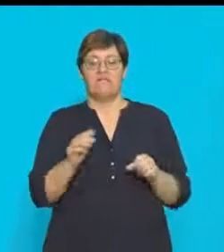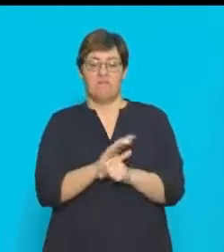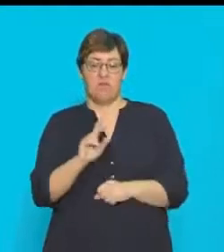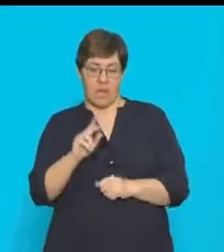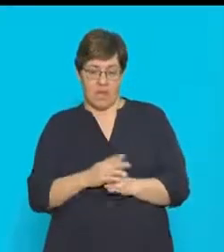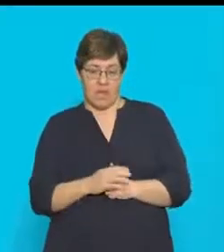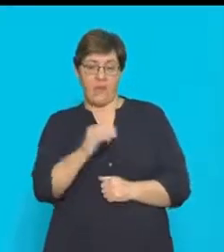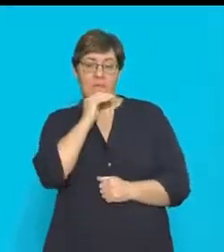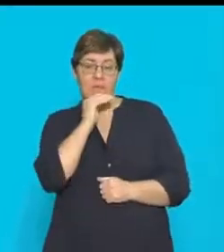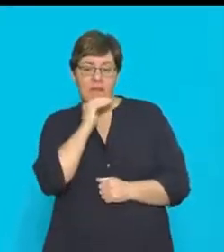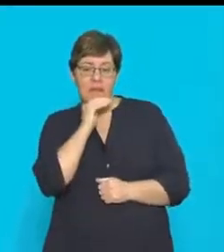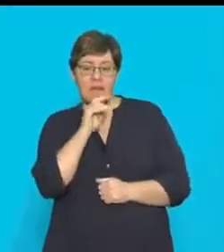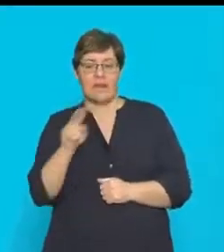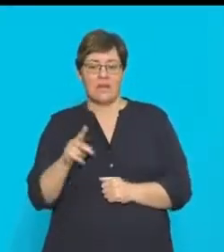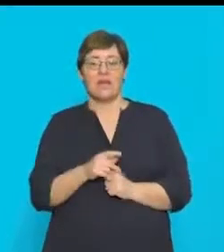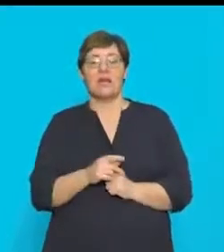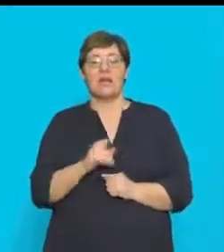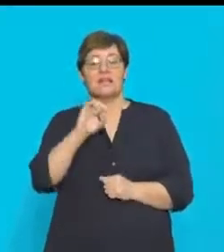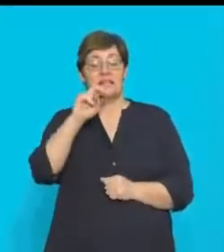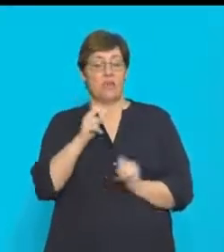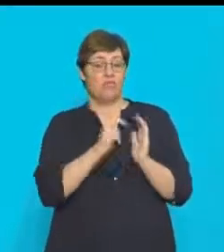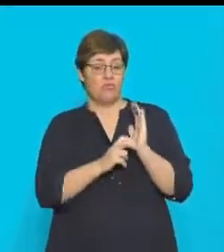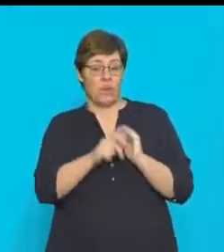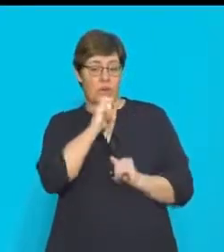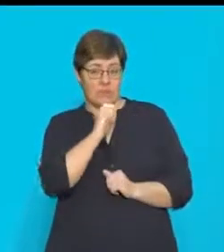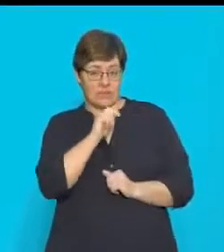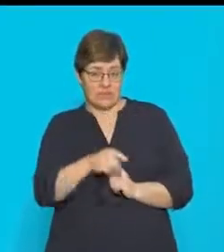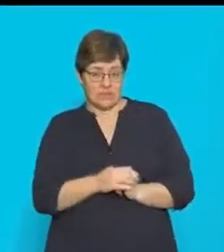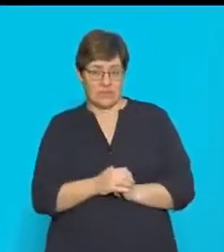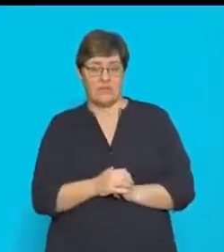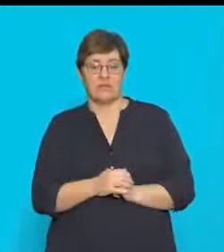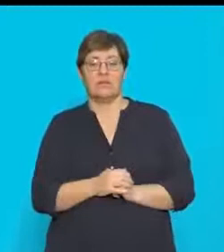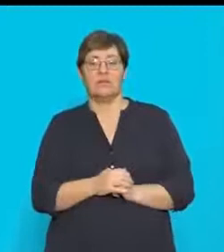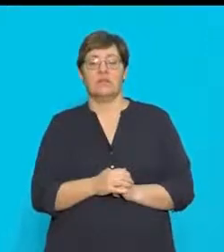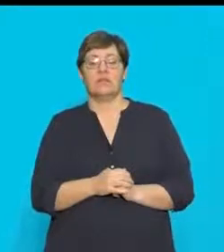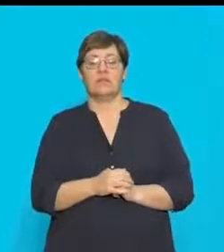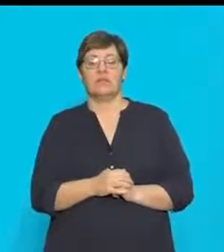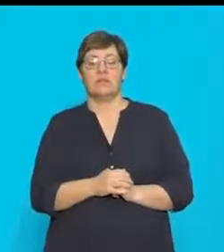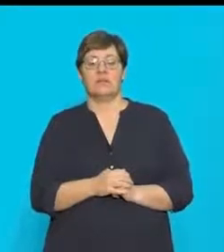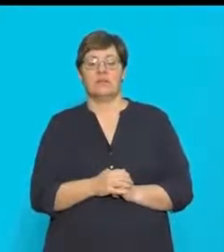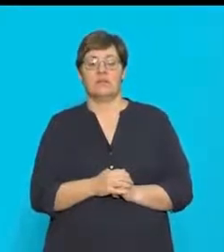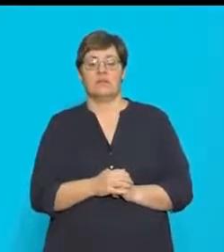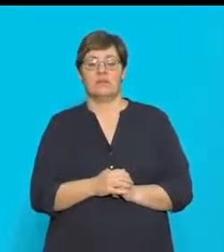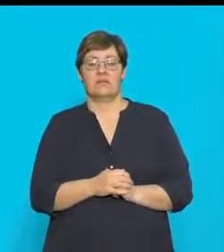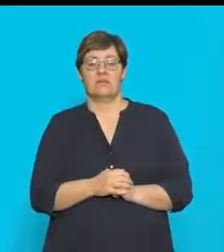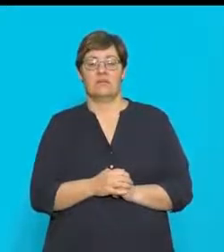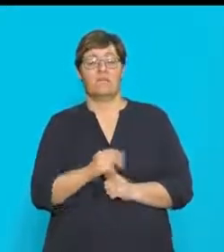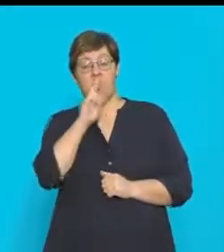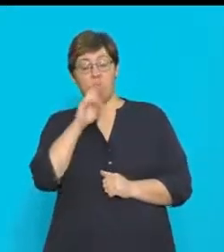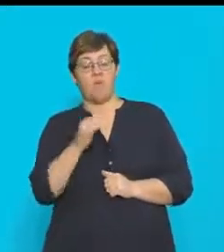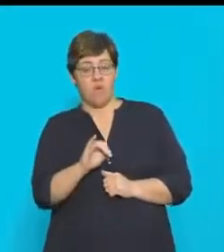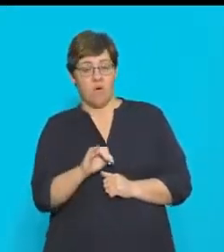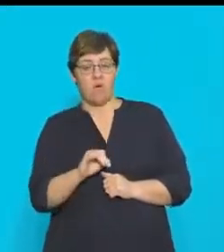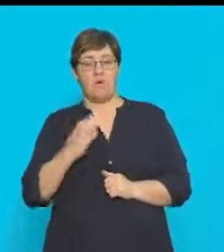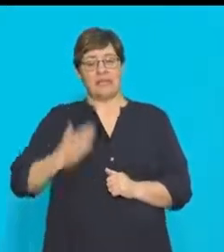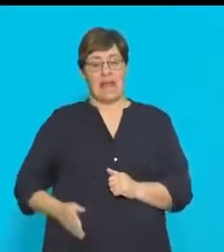which means which version of the sine rule will be used? Again, because we've got sine A, we're looking for the side